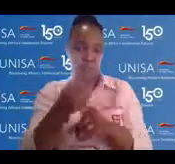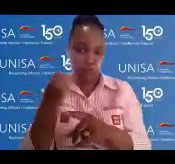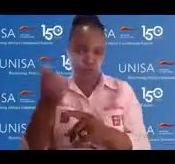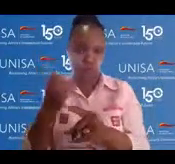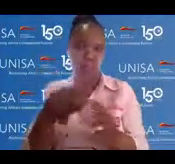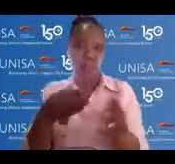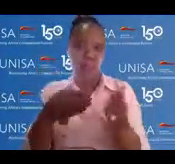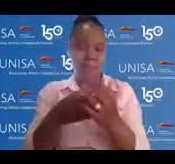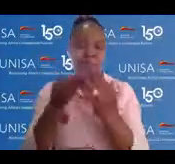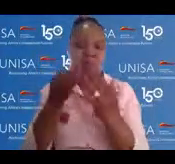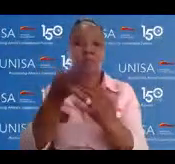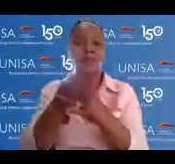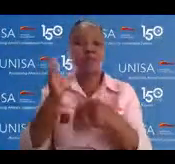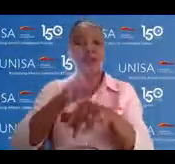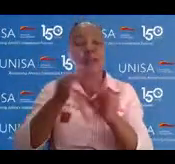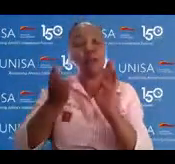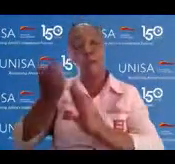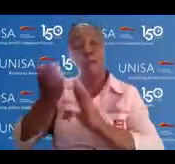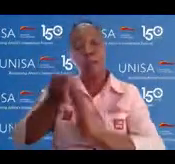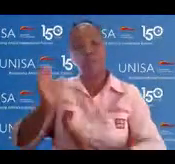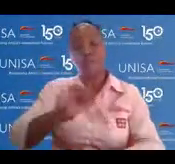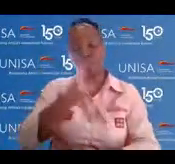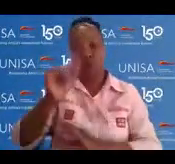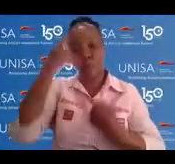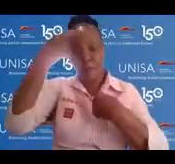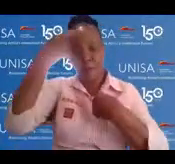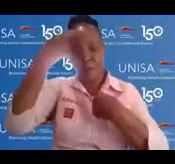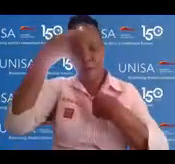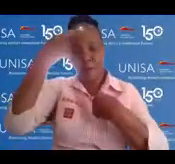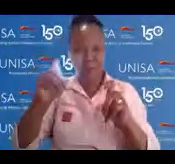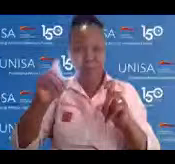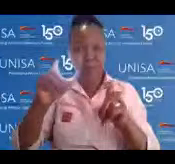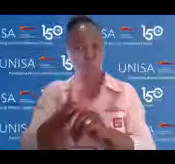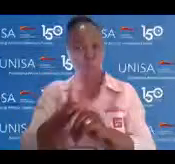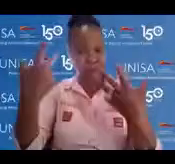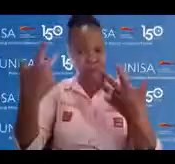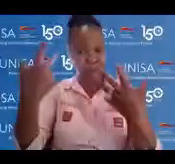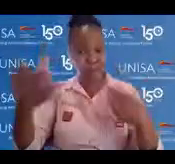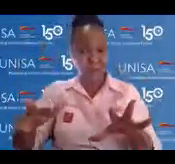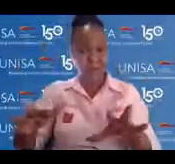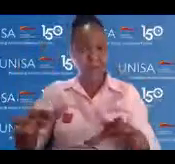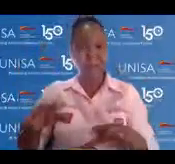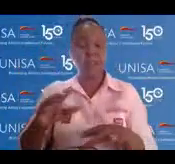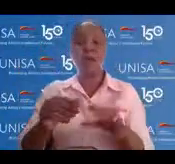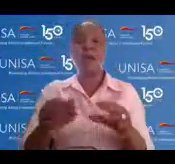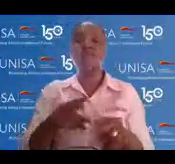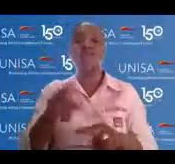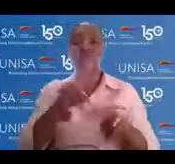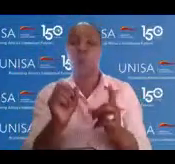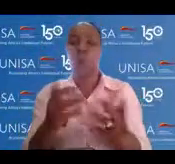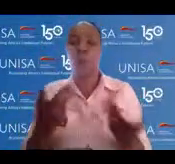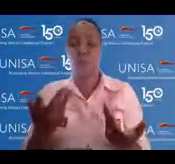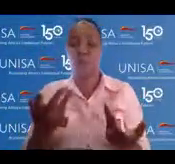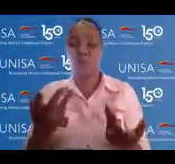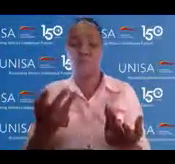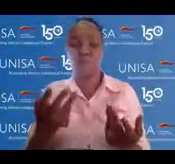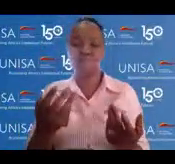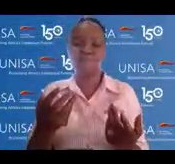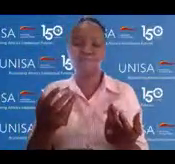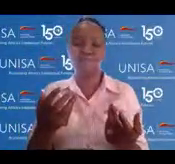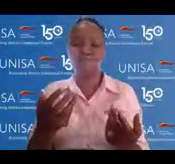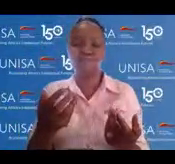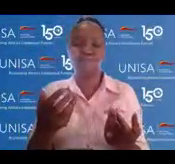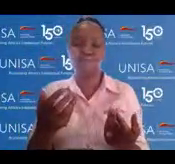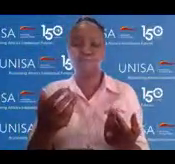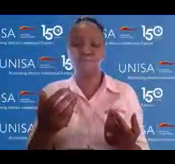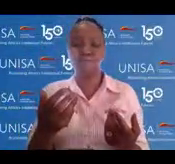need to upload the profile picture. After you have done that, we are going to look at the, before I give to Lucas,